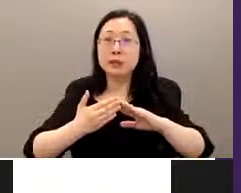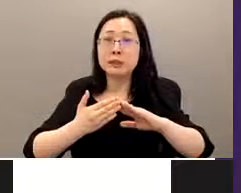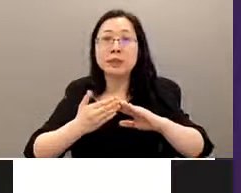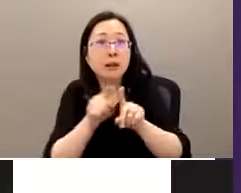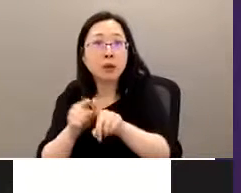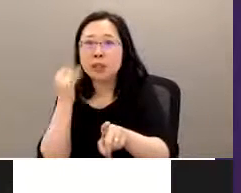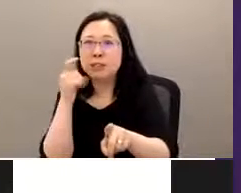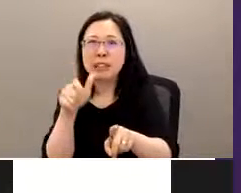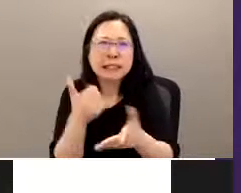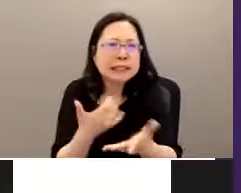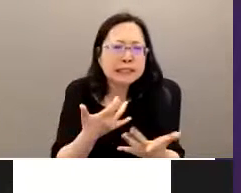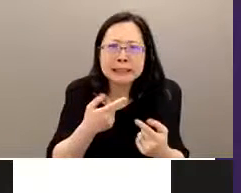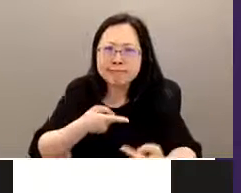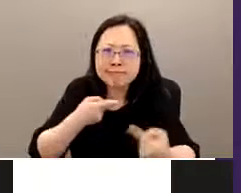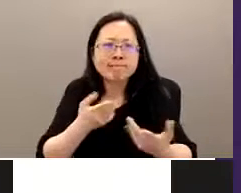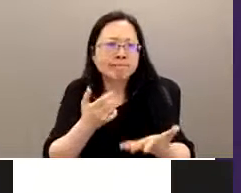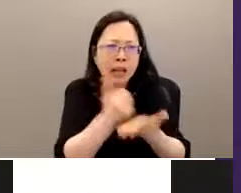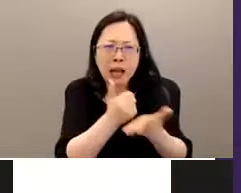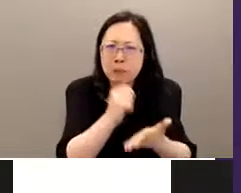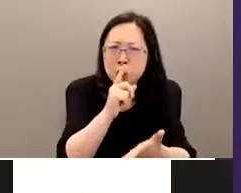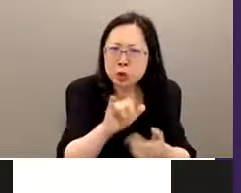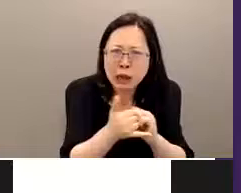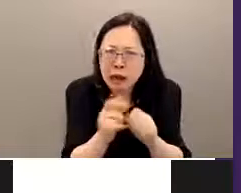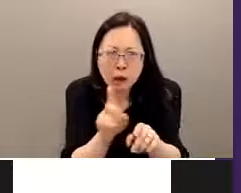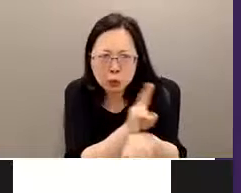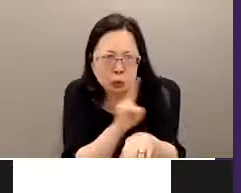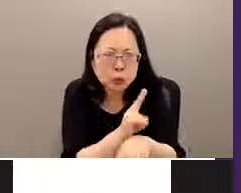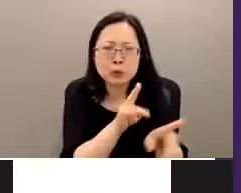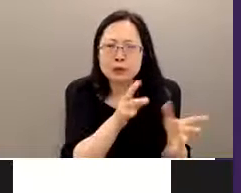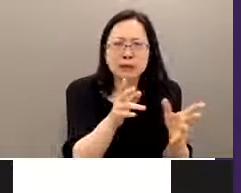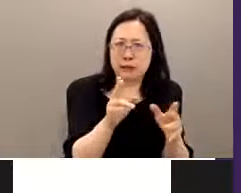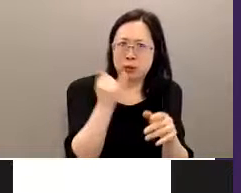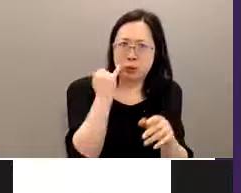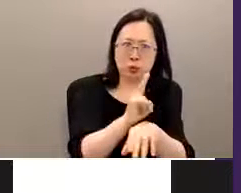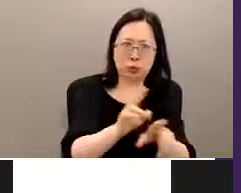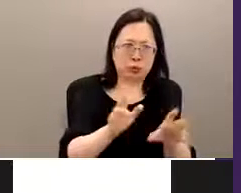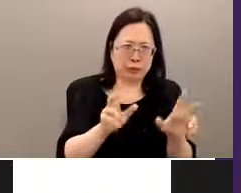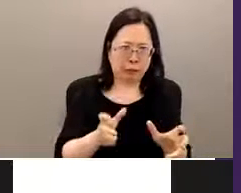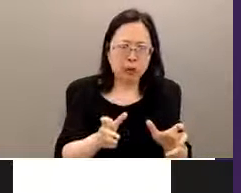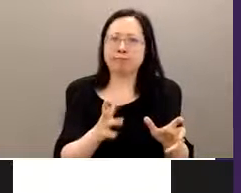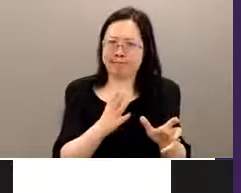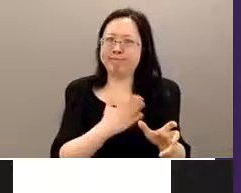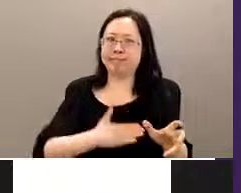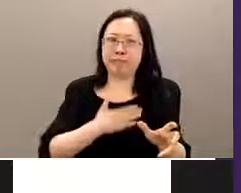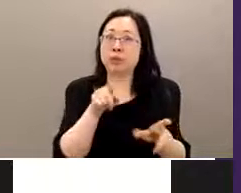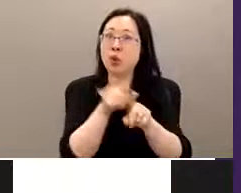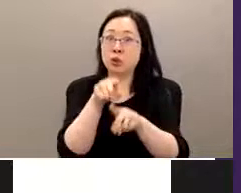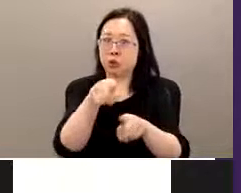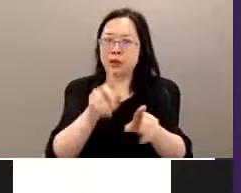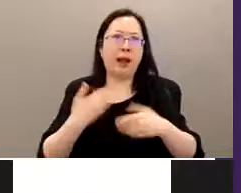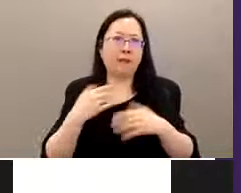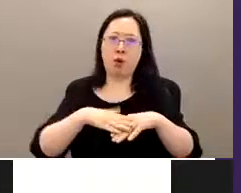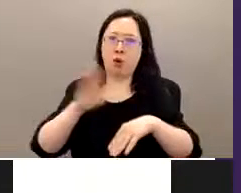you're using a computer, and it's available in over 200 languages. So they can provide